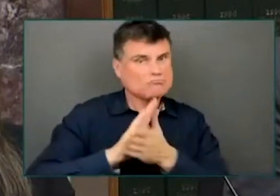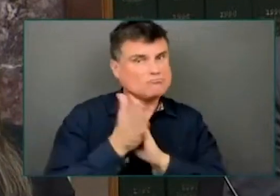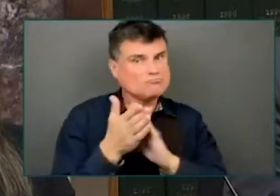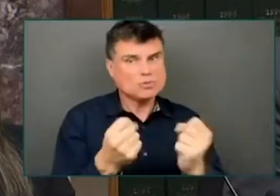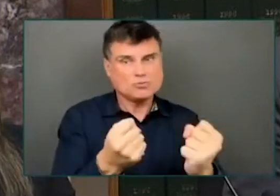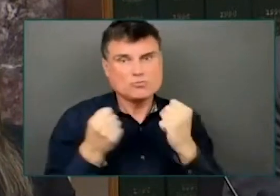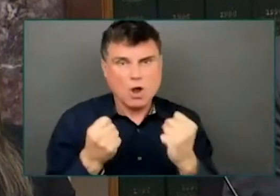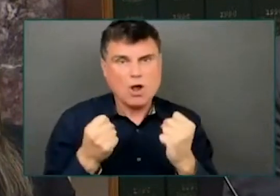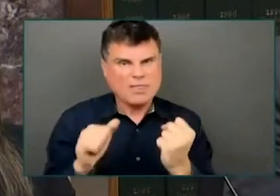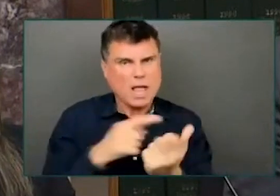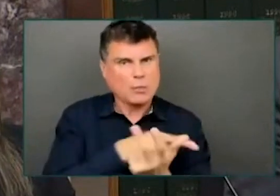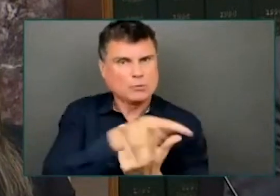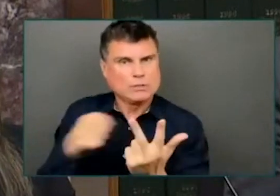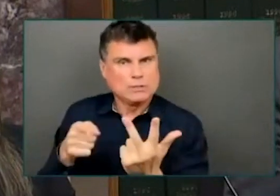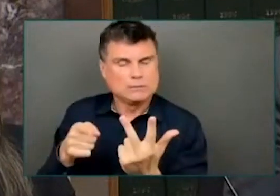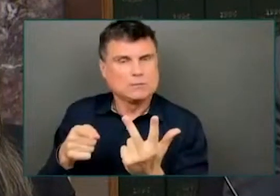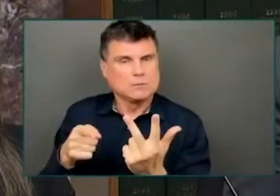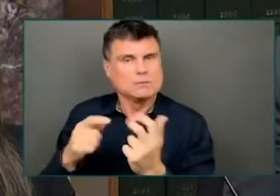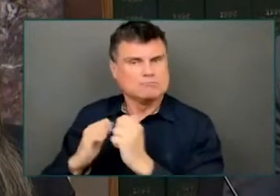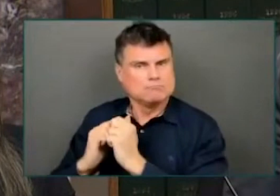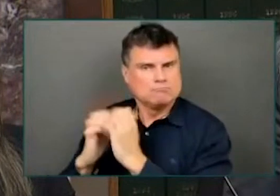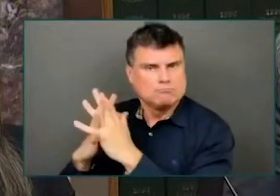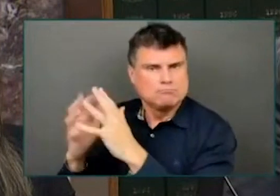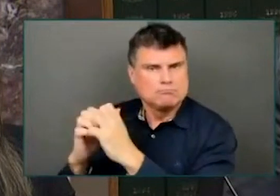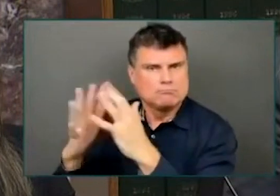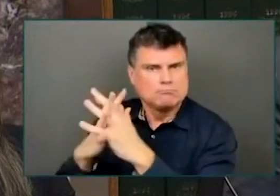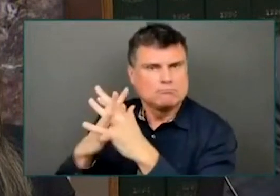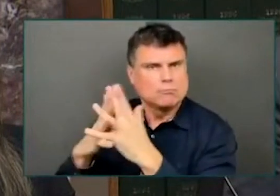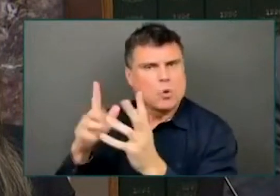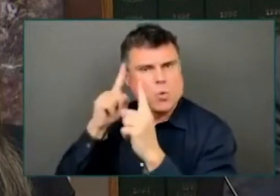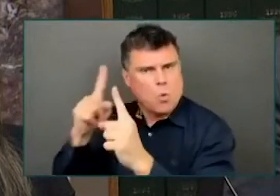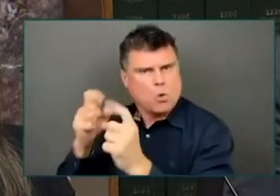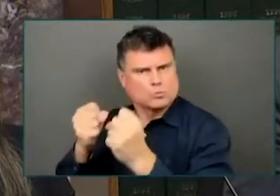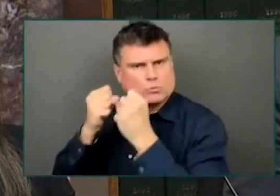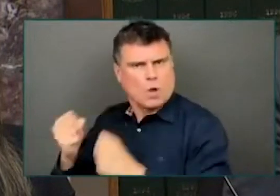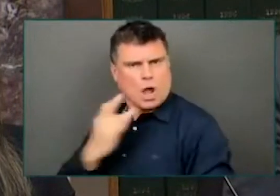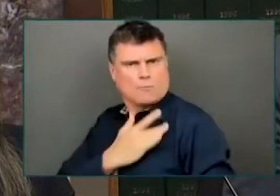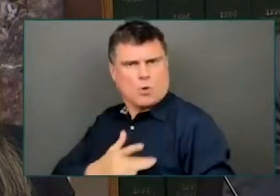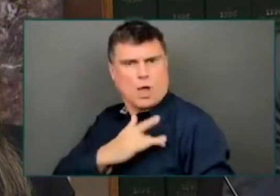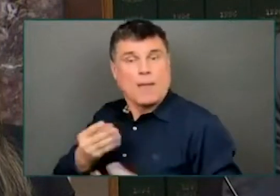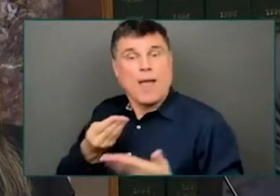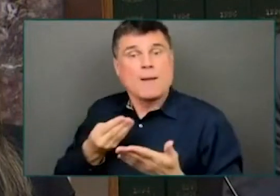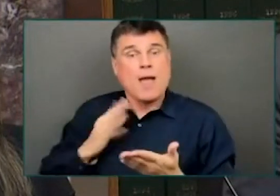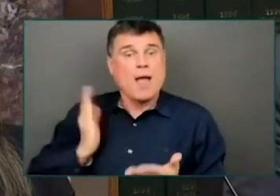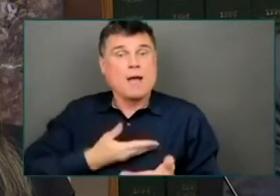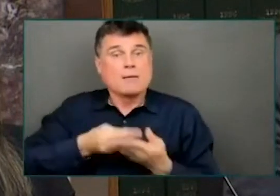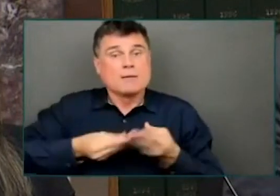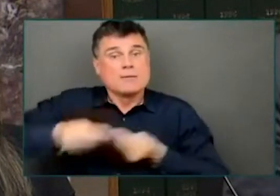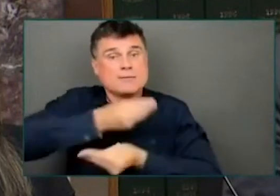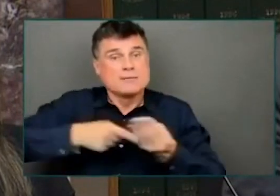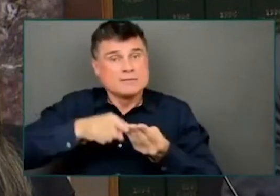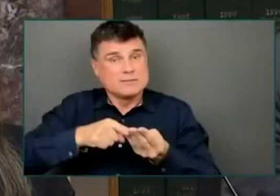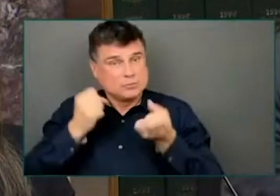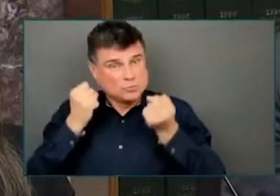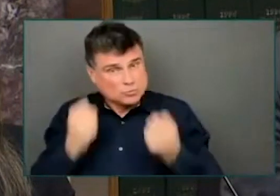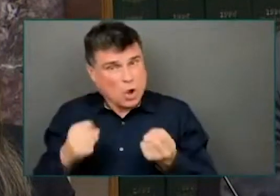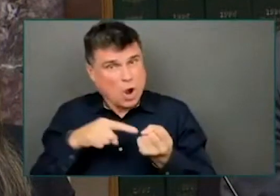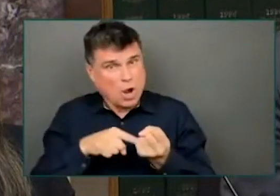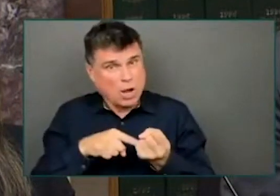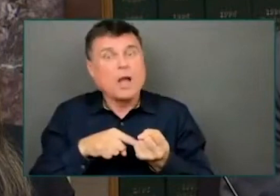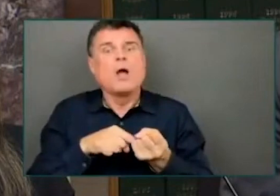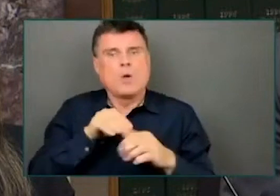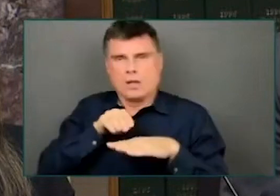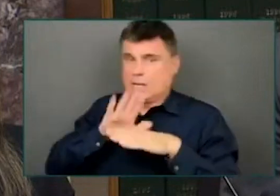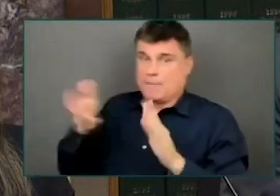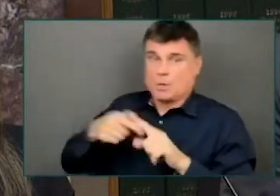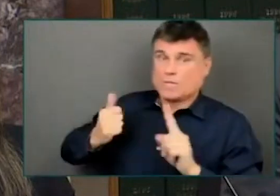strengths. BC's economic recovery is leading the nation. Among provinces, we are tied for the lowest unemployment